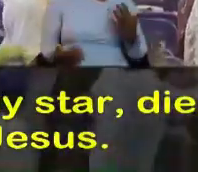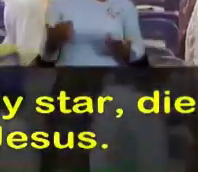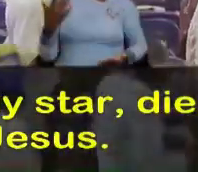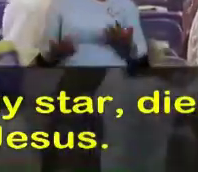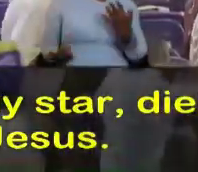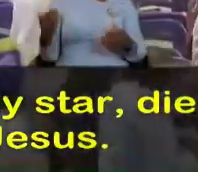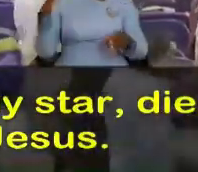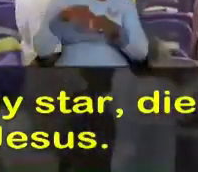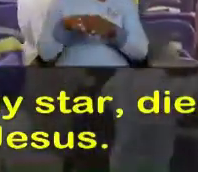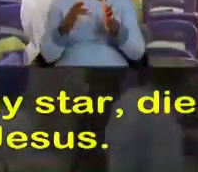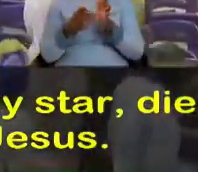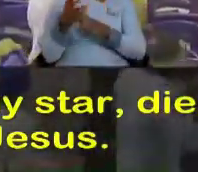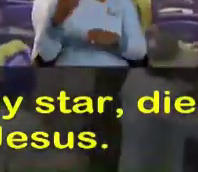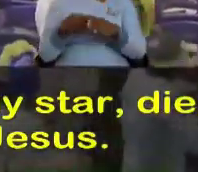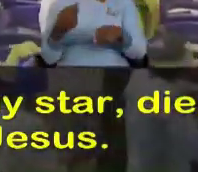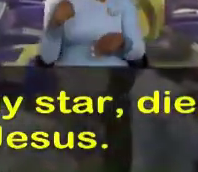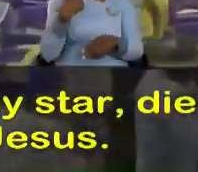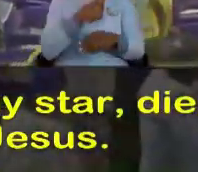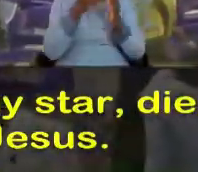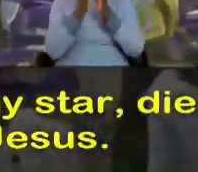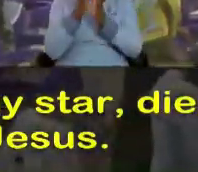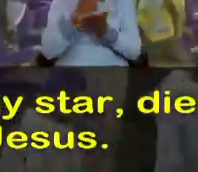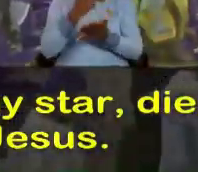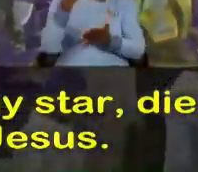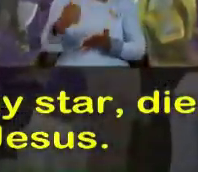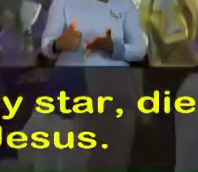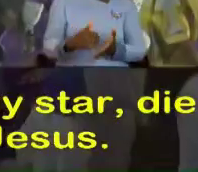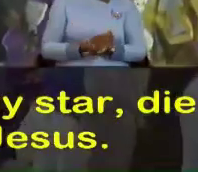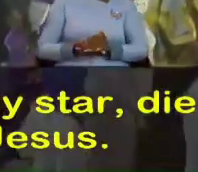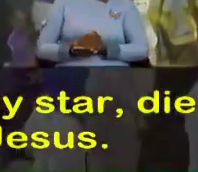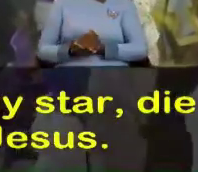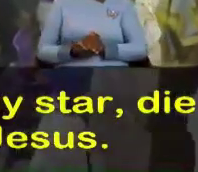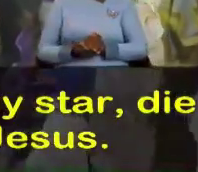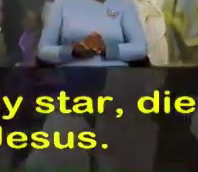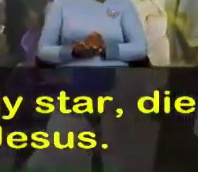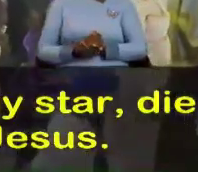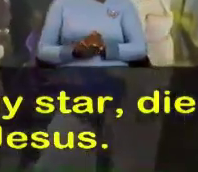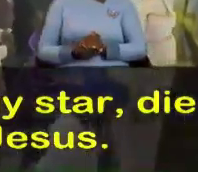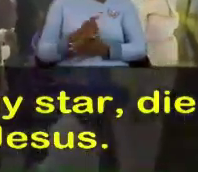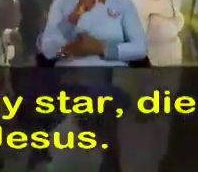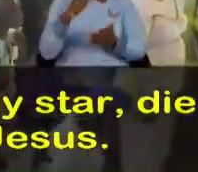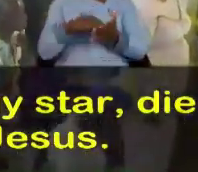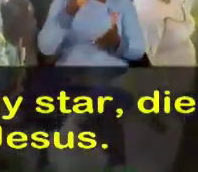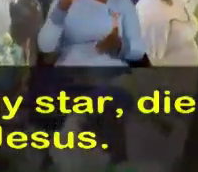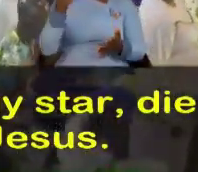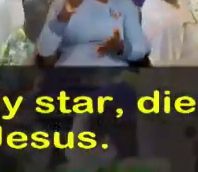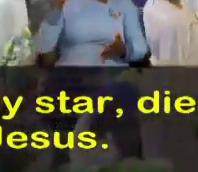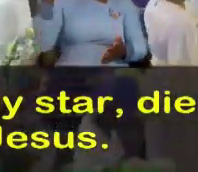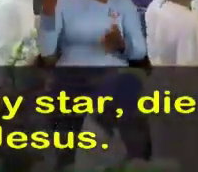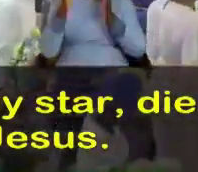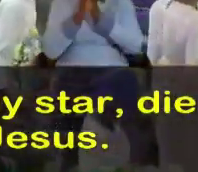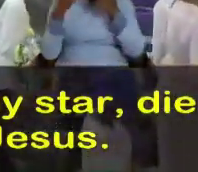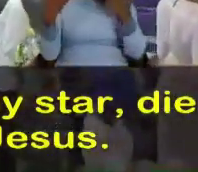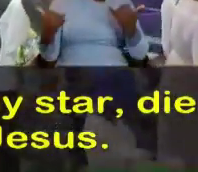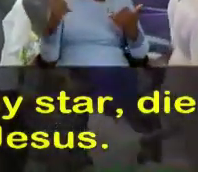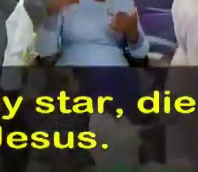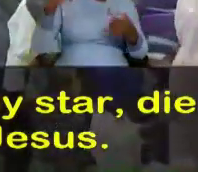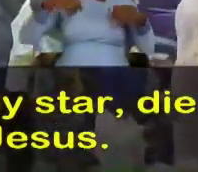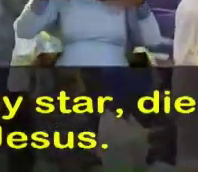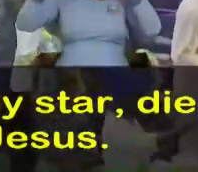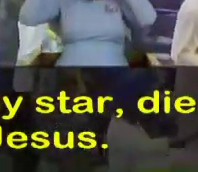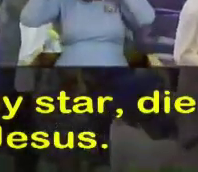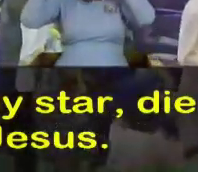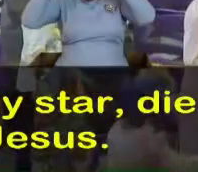In Jesus' name we pray. Ni oruko Jesu. This is the second one. Say, pass!